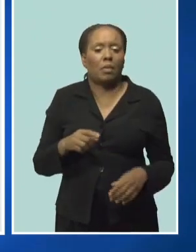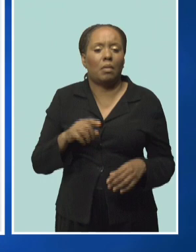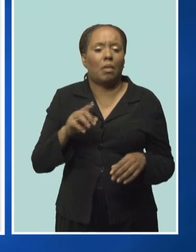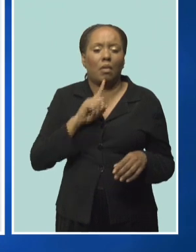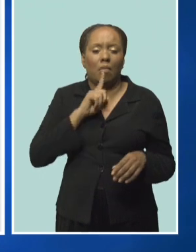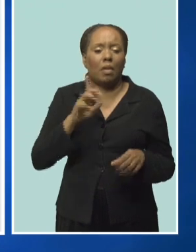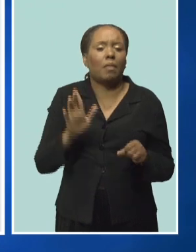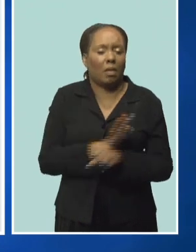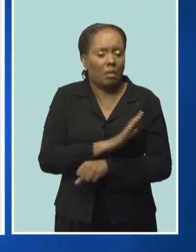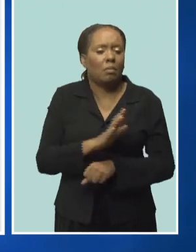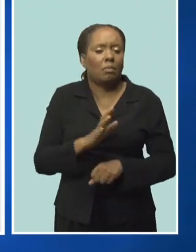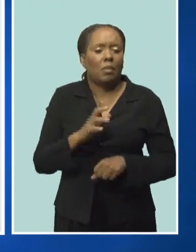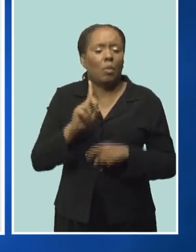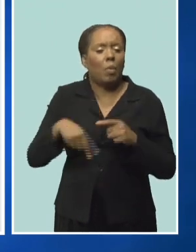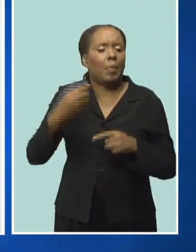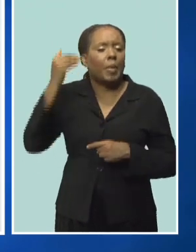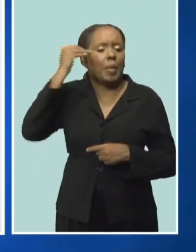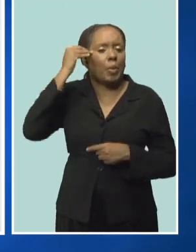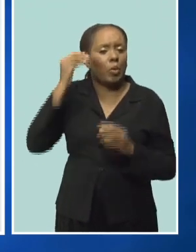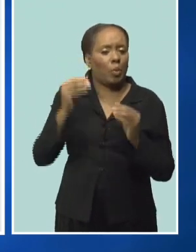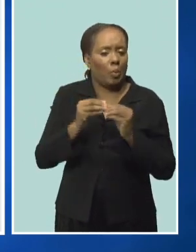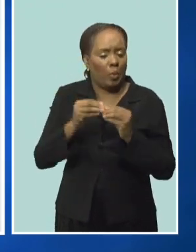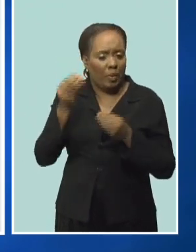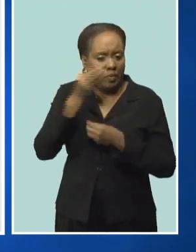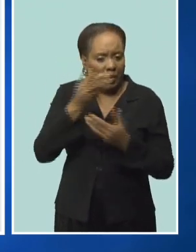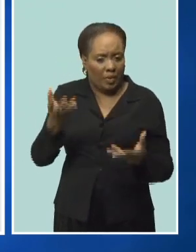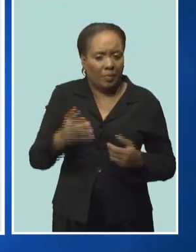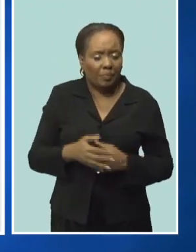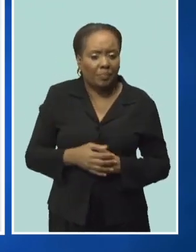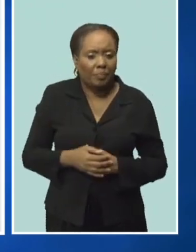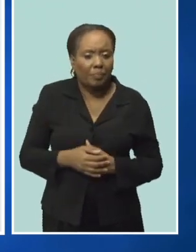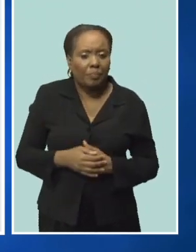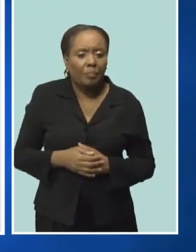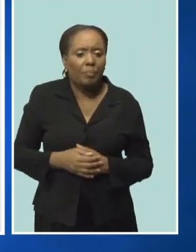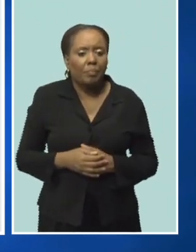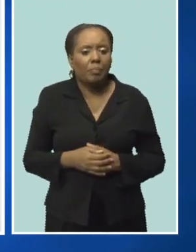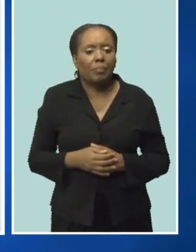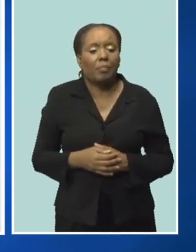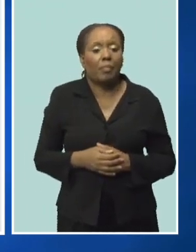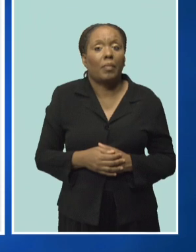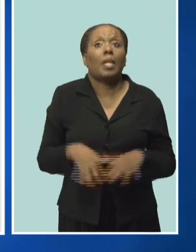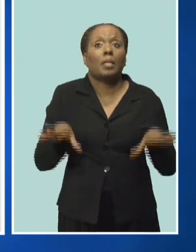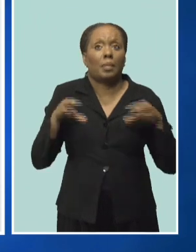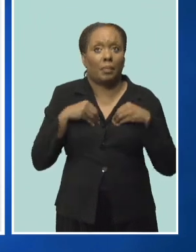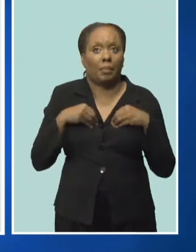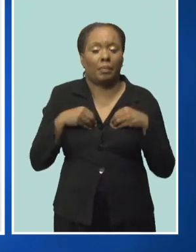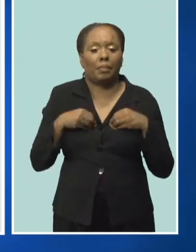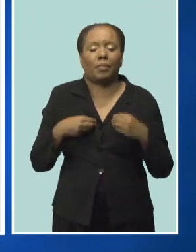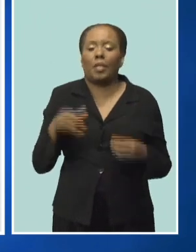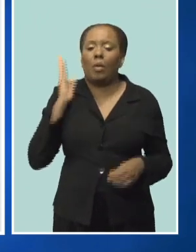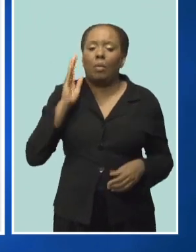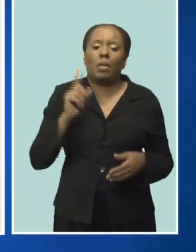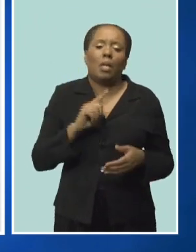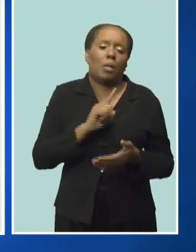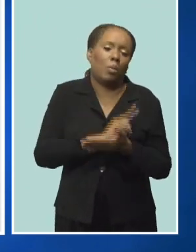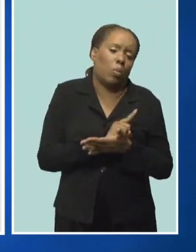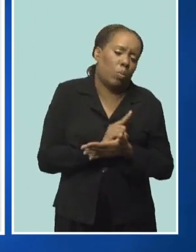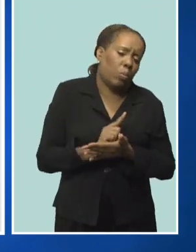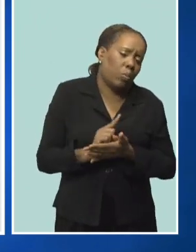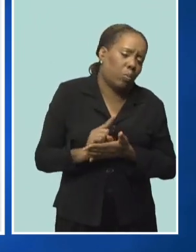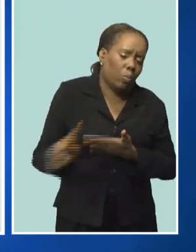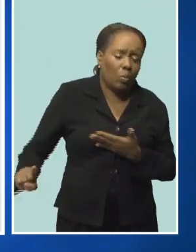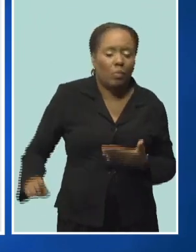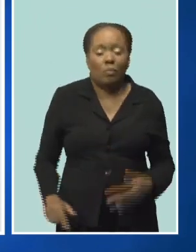the Hurricane Hunter goes in. I'm asking, therefore, my friends, that we accept that this is going to be a long week. It isn't the one